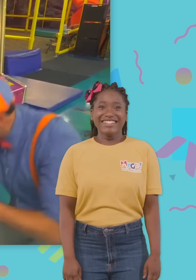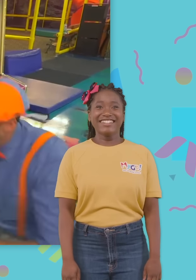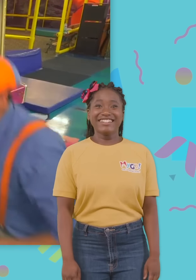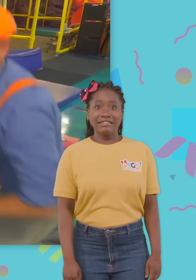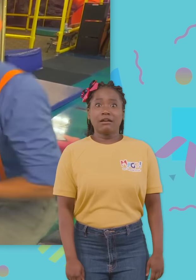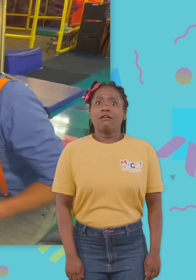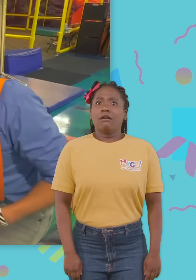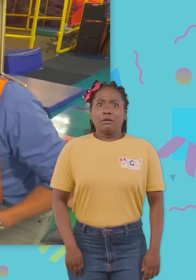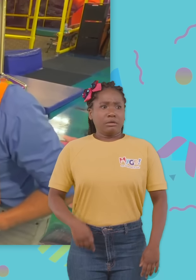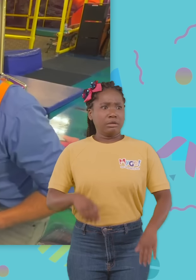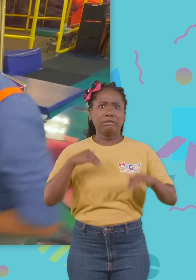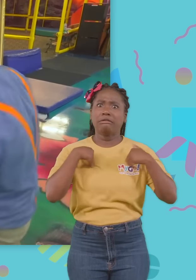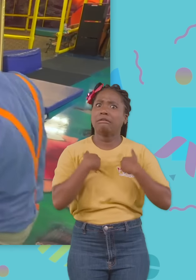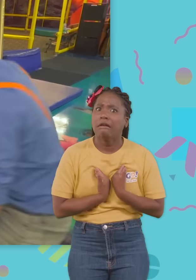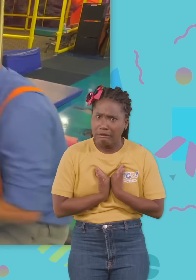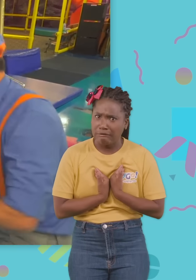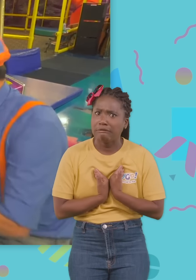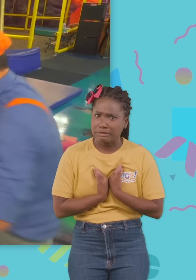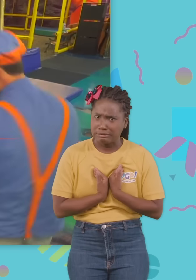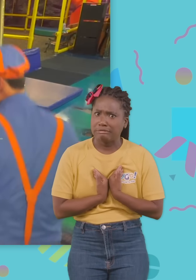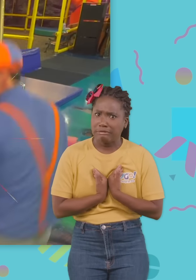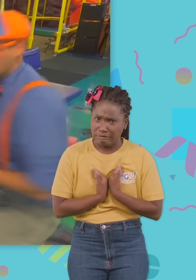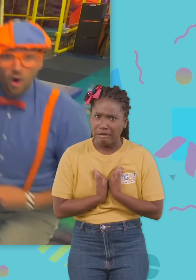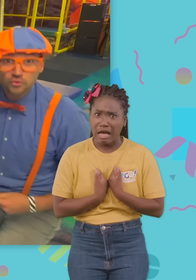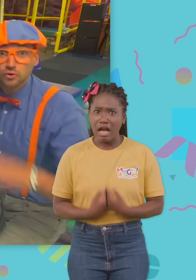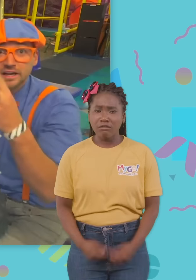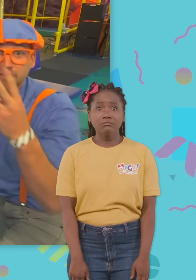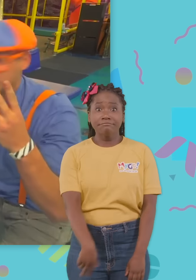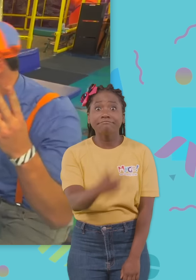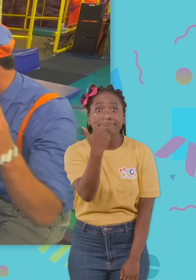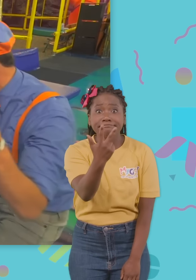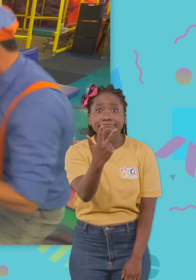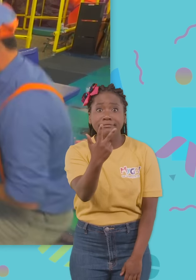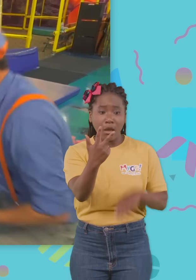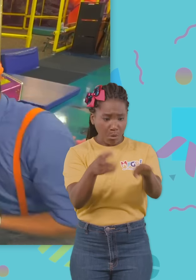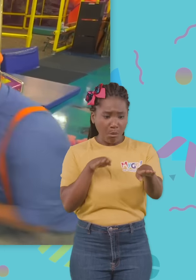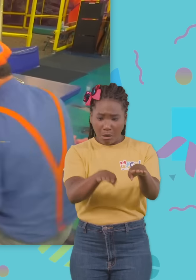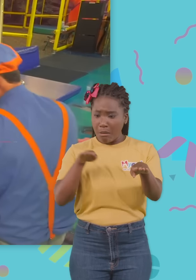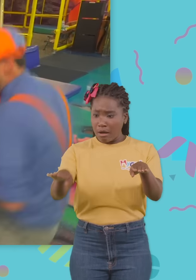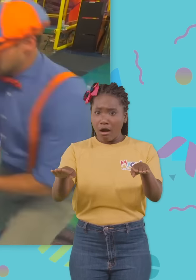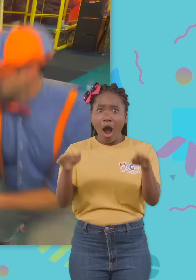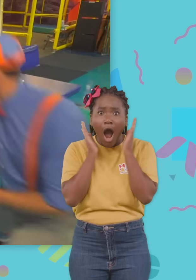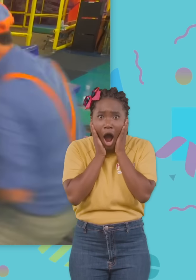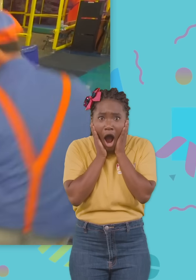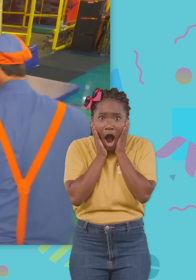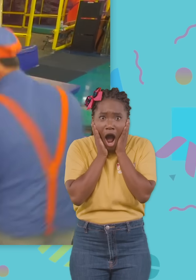Whoa! Whoa! I'm getting tired! Whoa, 3 of them are coming out!